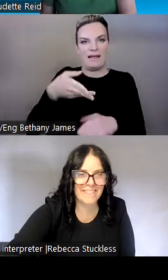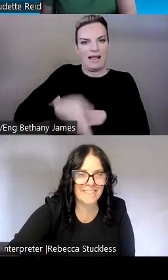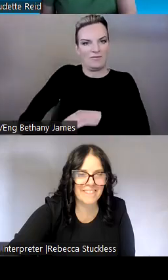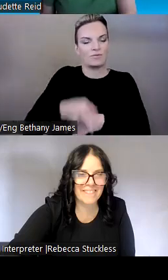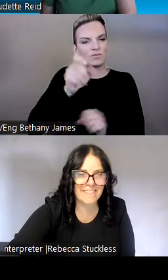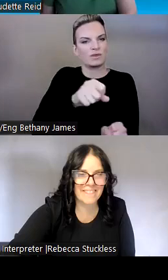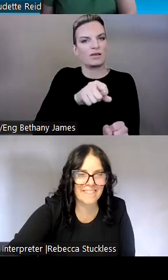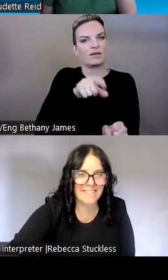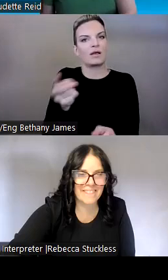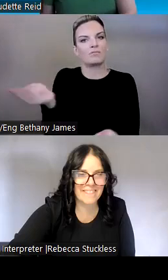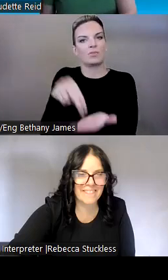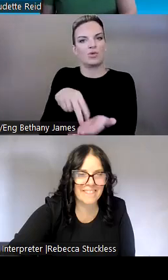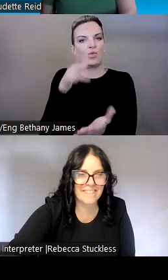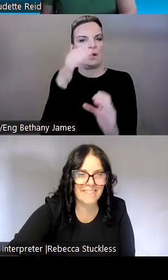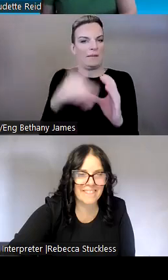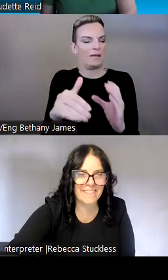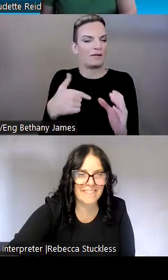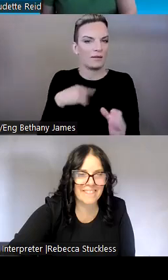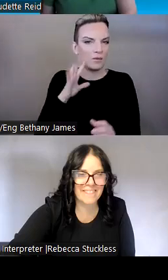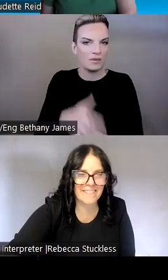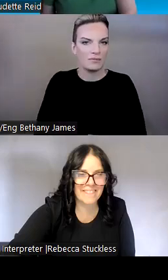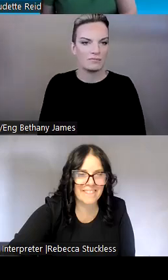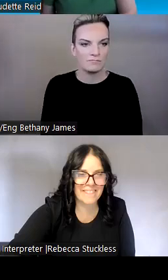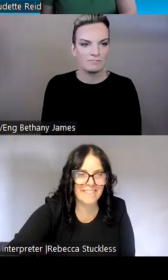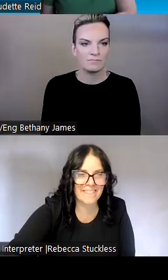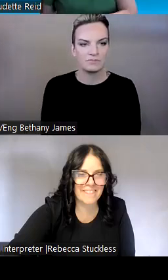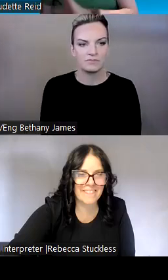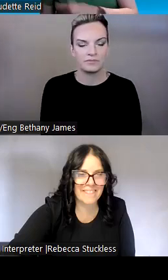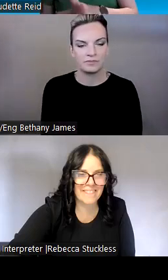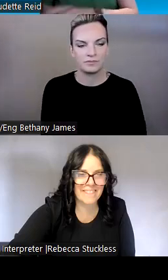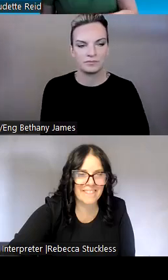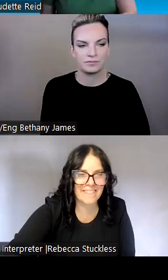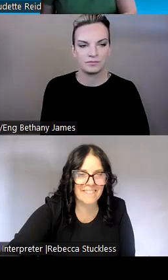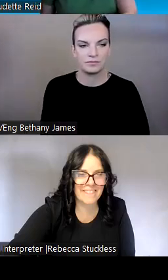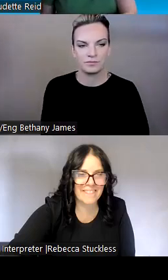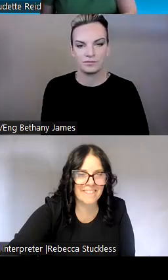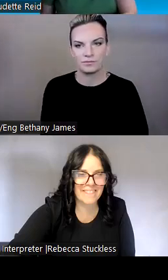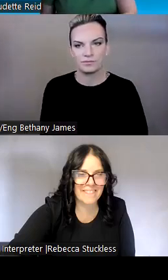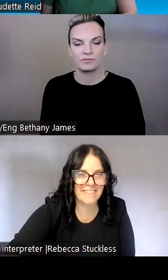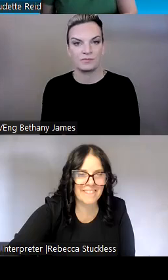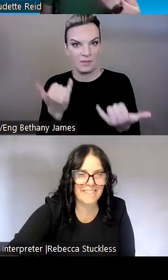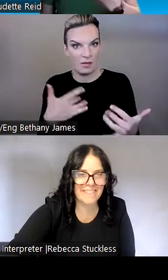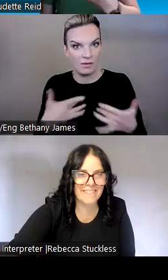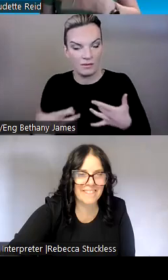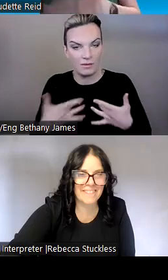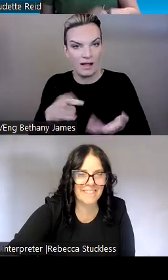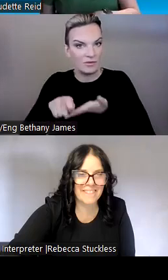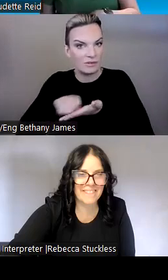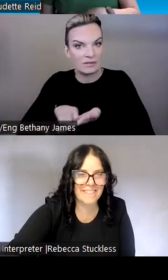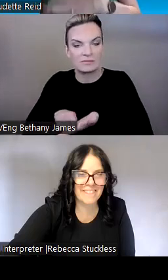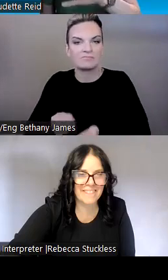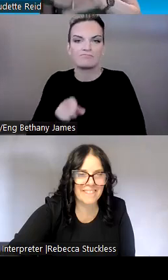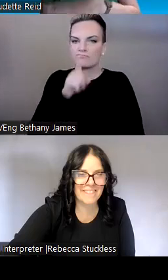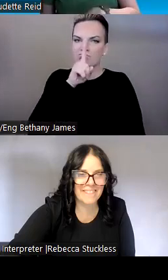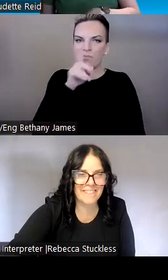go get it out of your email and have access to those handouts. So you don't have to worry about that. And